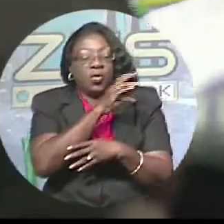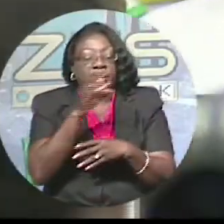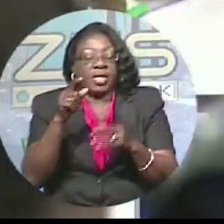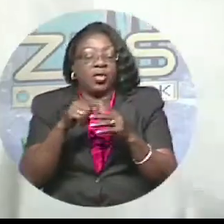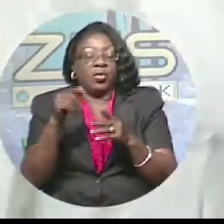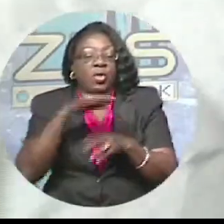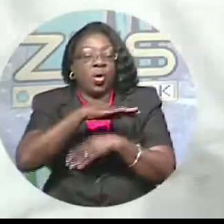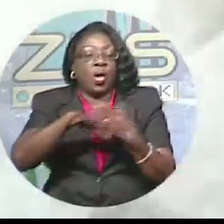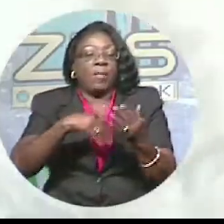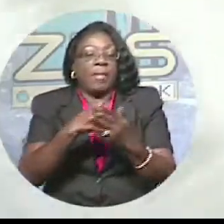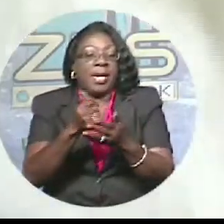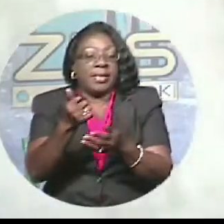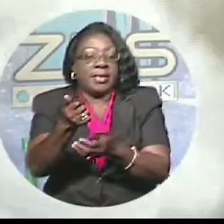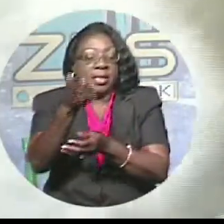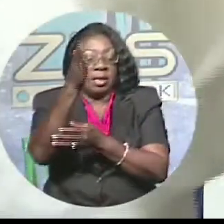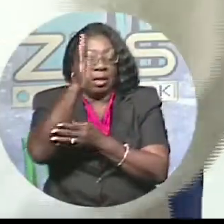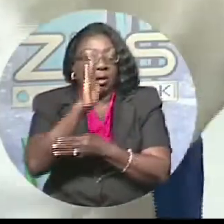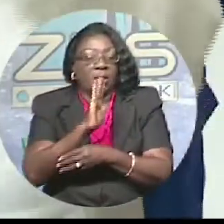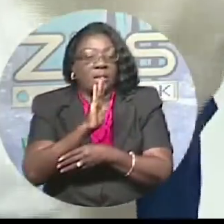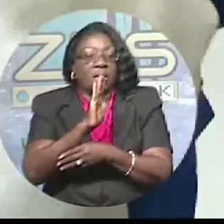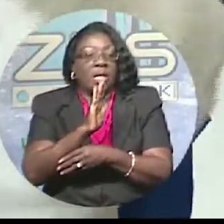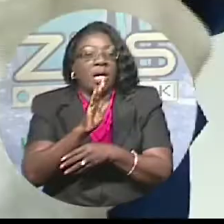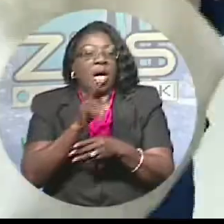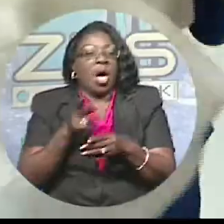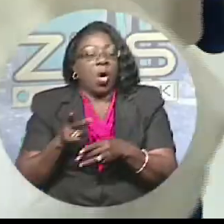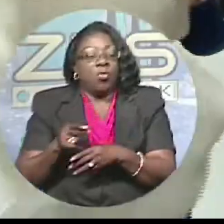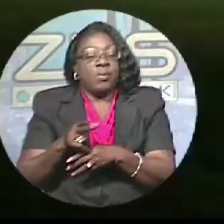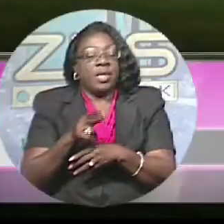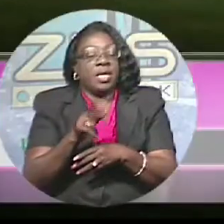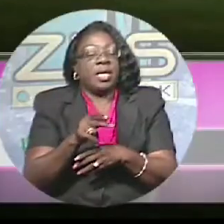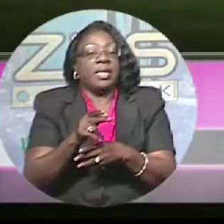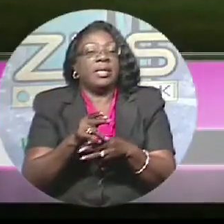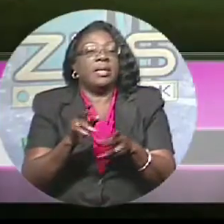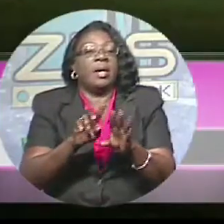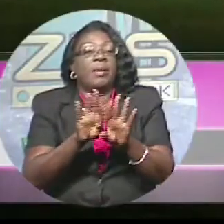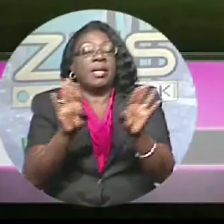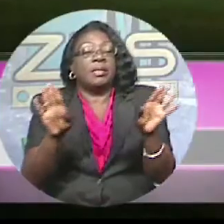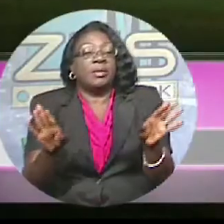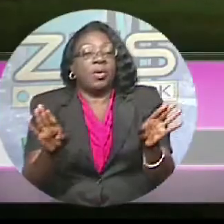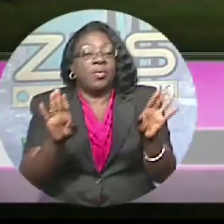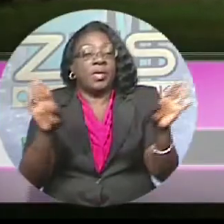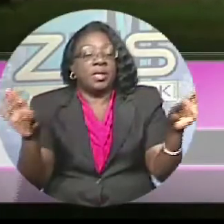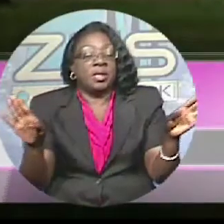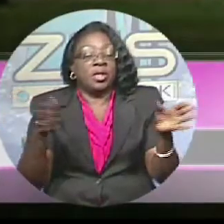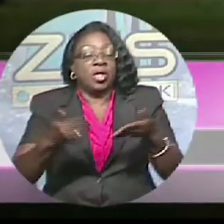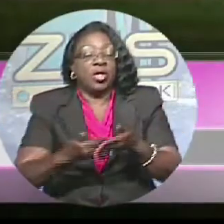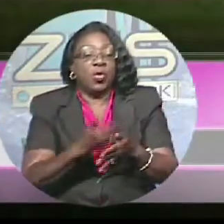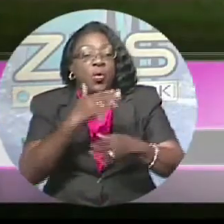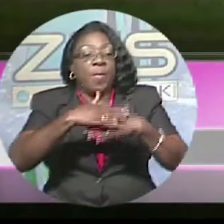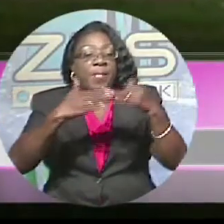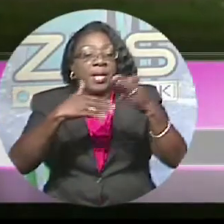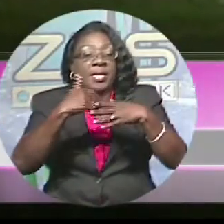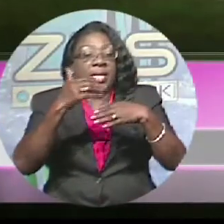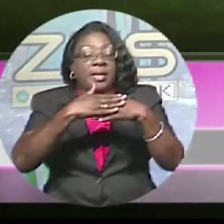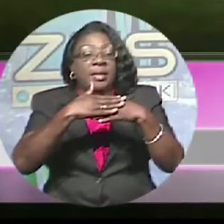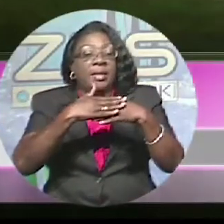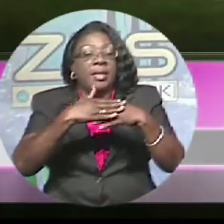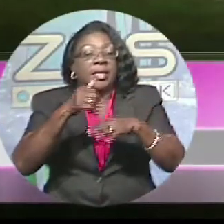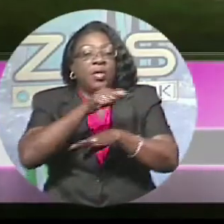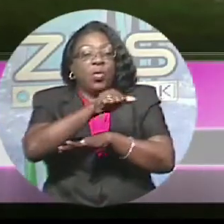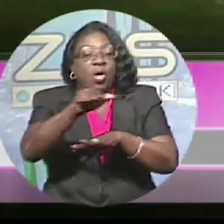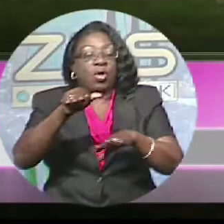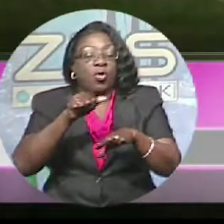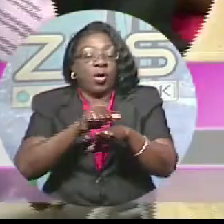God. A ribbon-cutting ceremony marked the official ushering into the newly dedicated William Thompson Auditorium